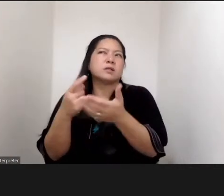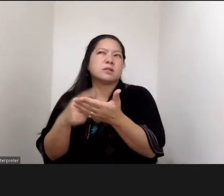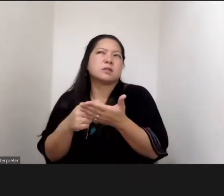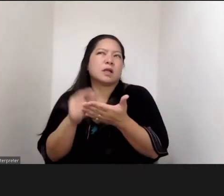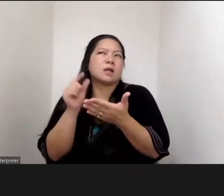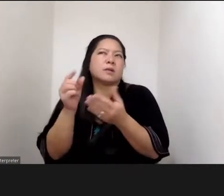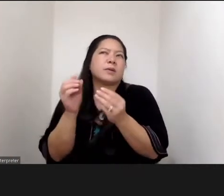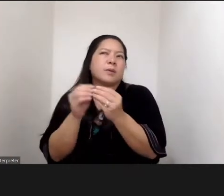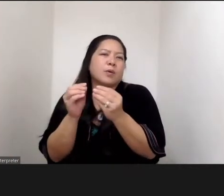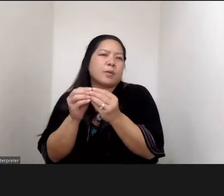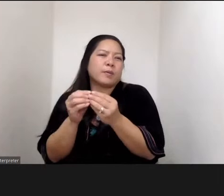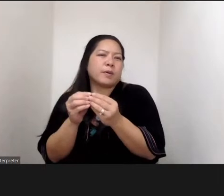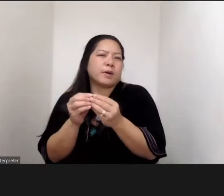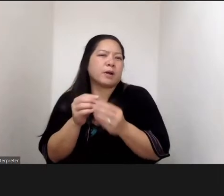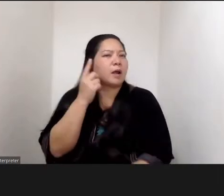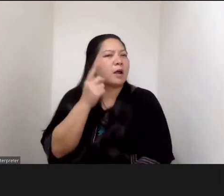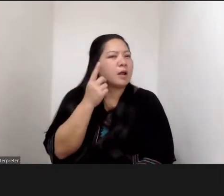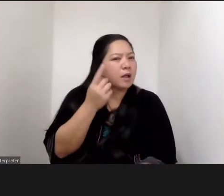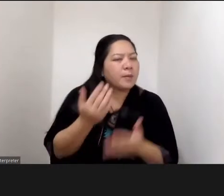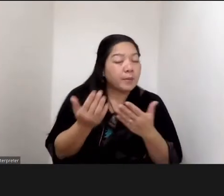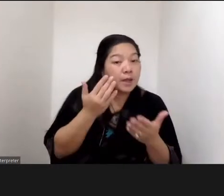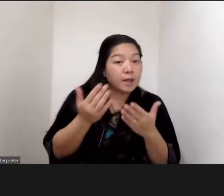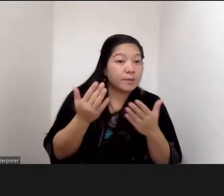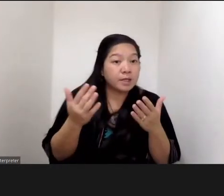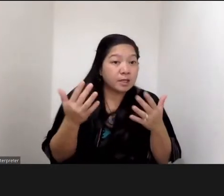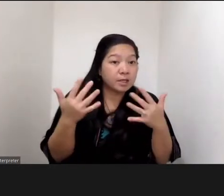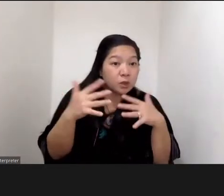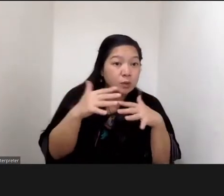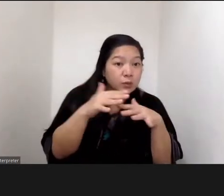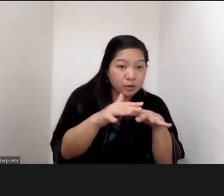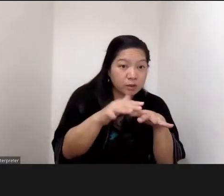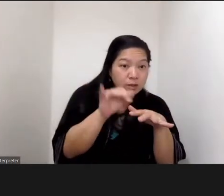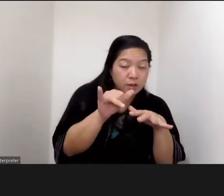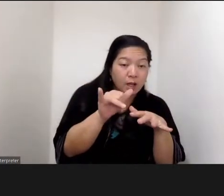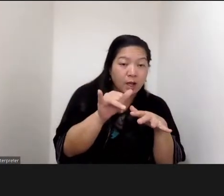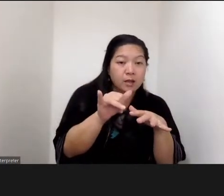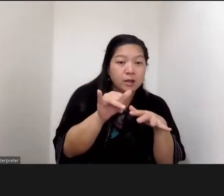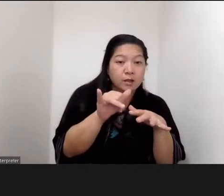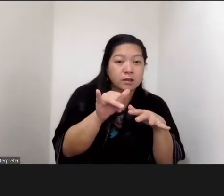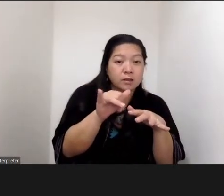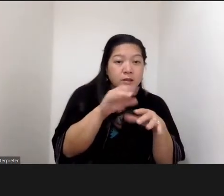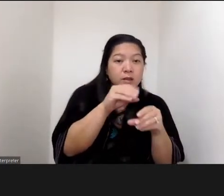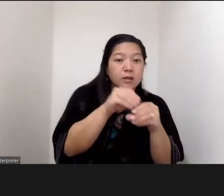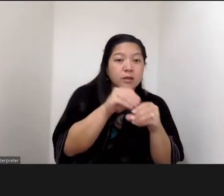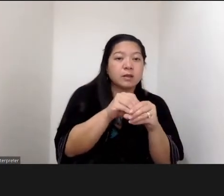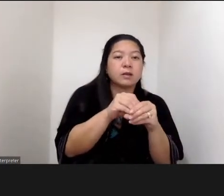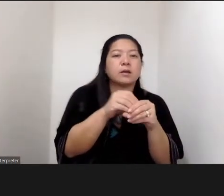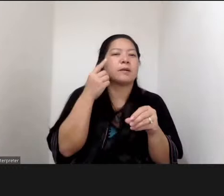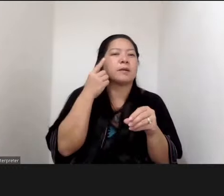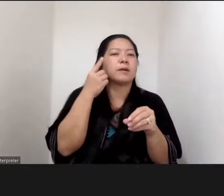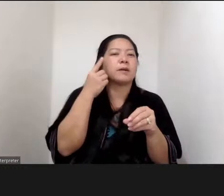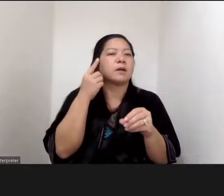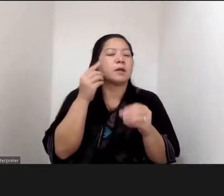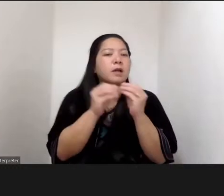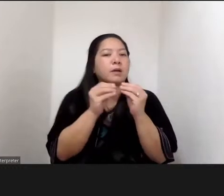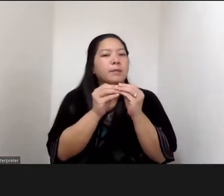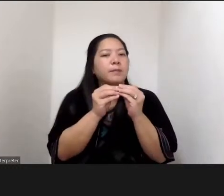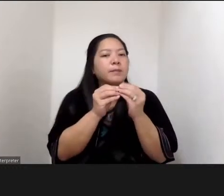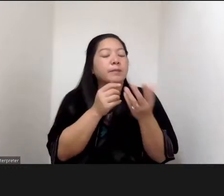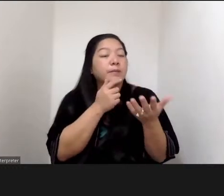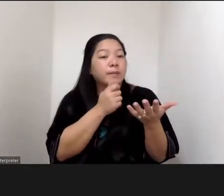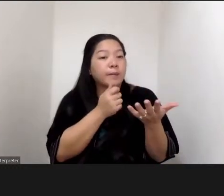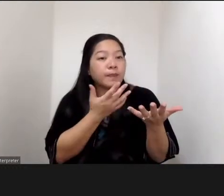I'm thinking more about phasing it in, right? And I'm thinking more like, I